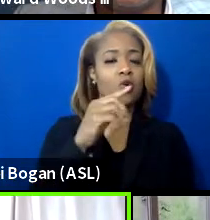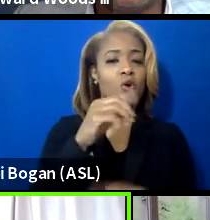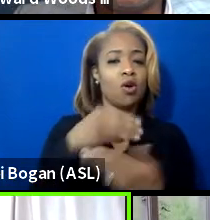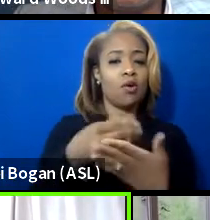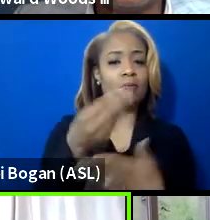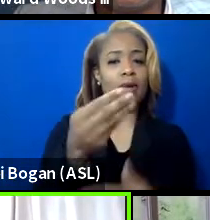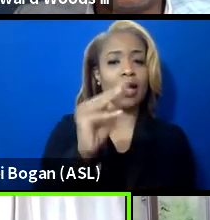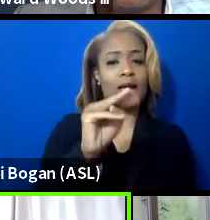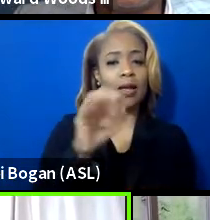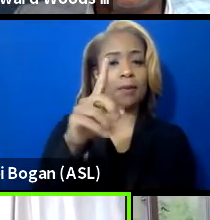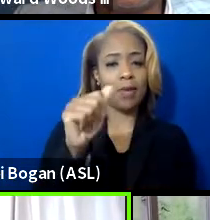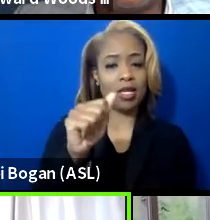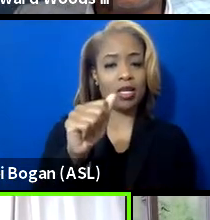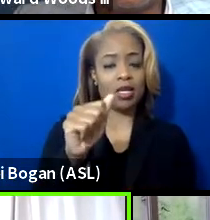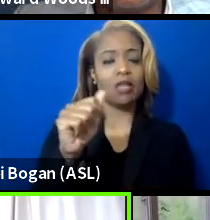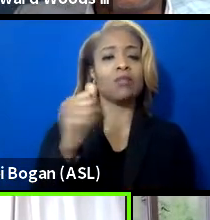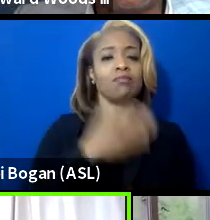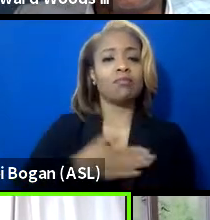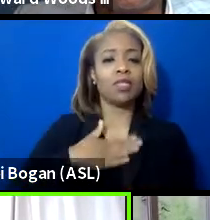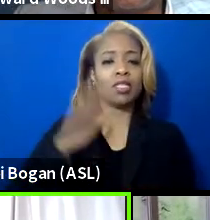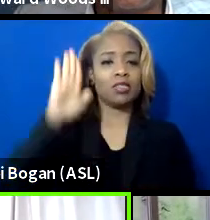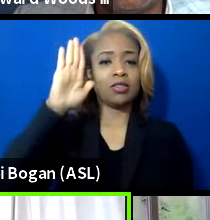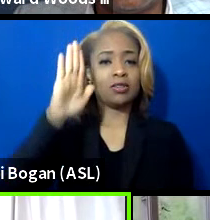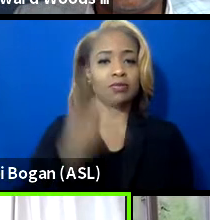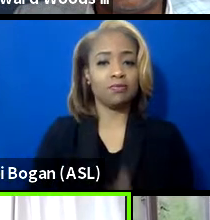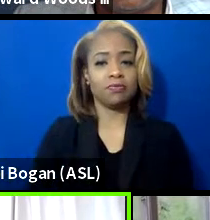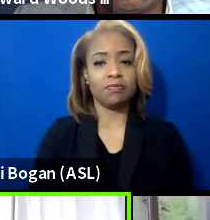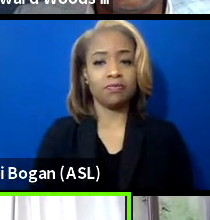please signify with a raised hand.